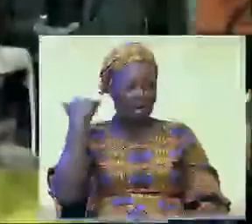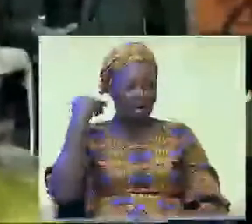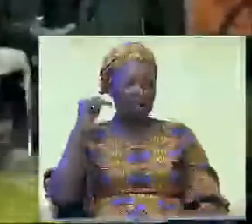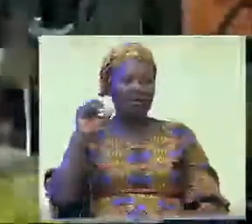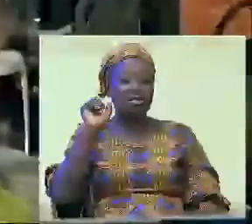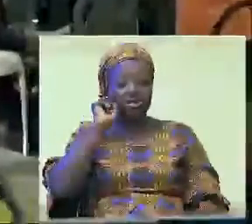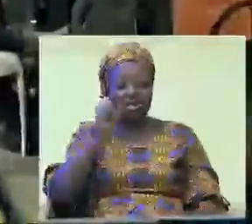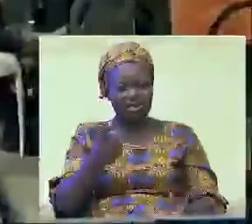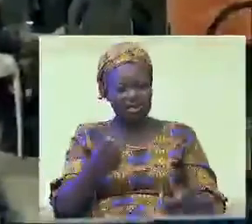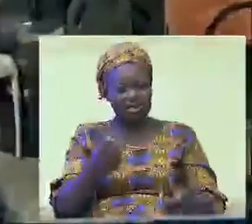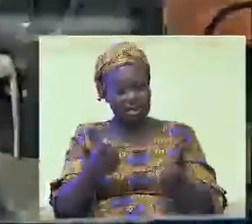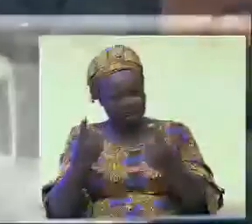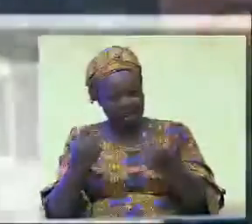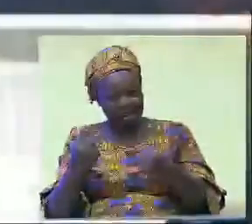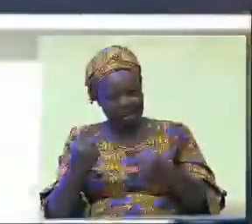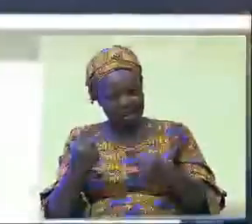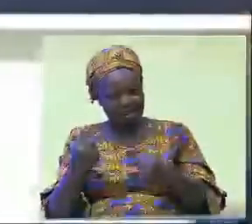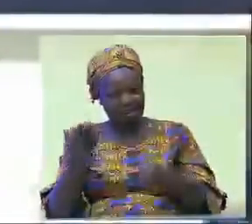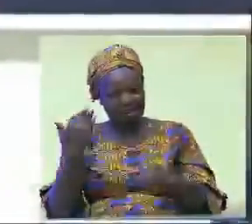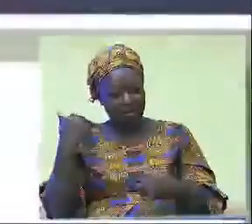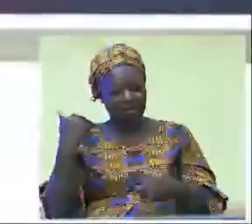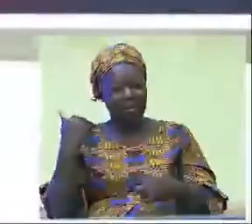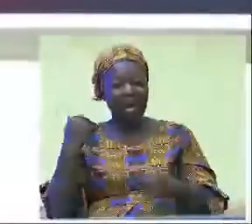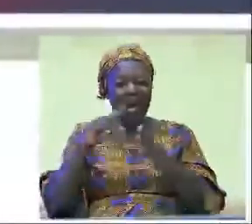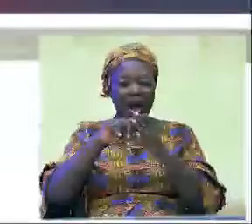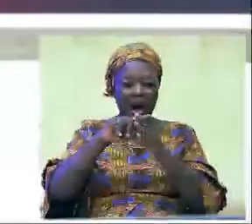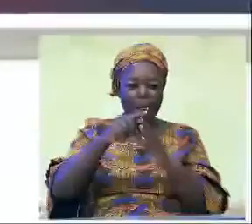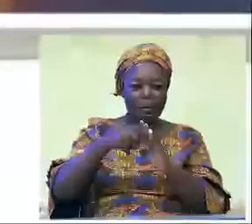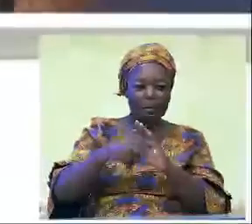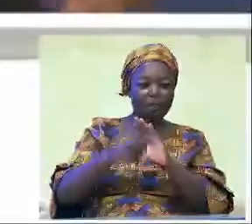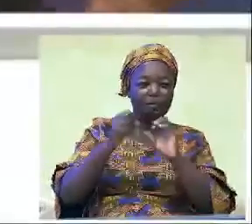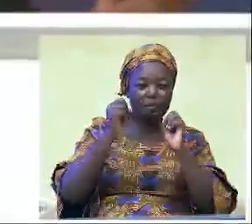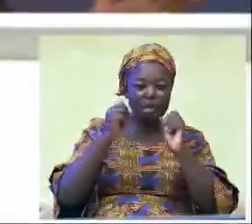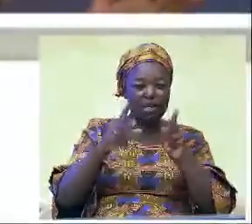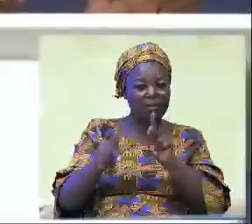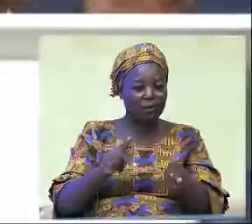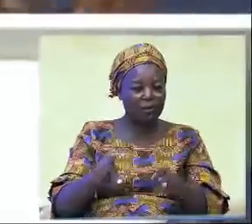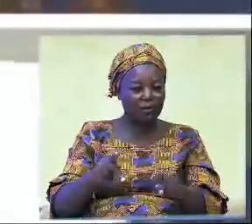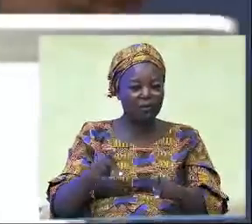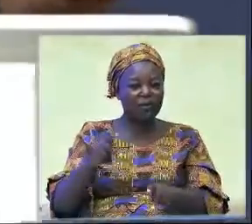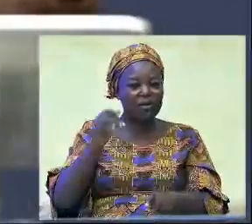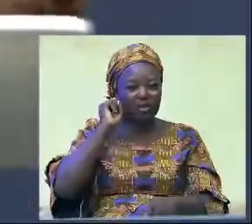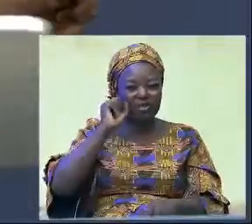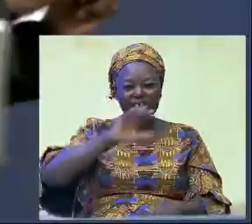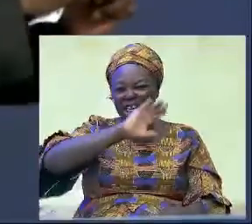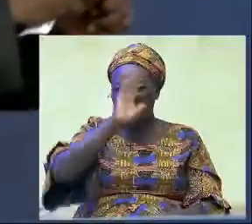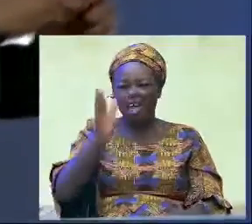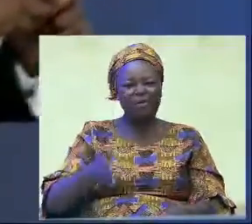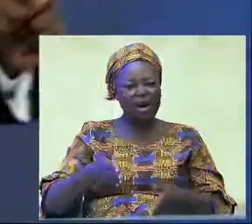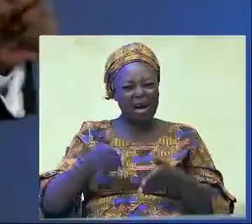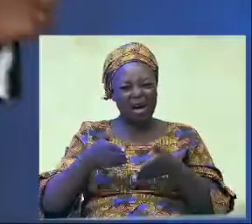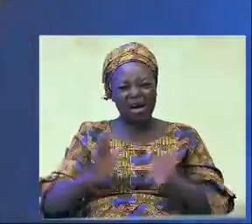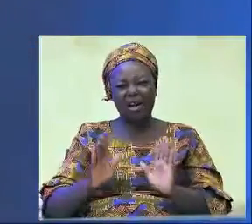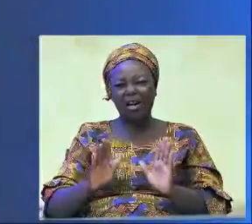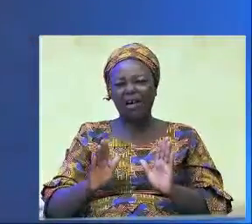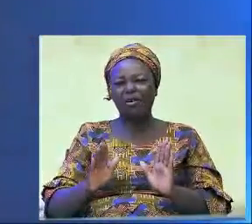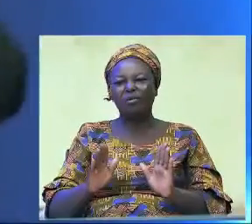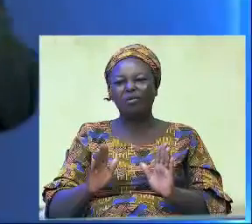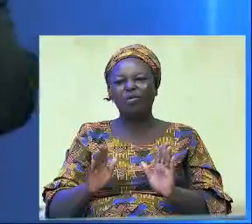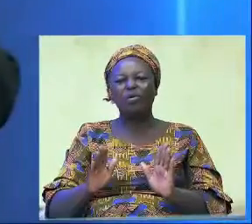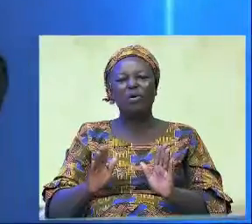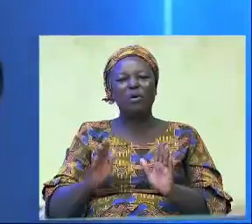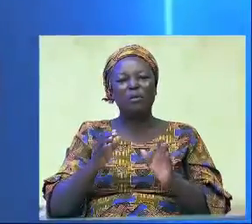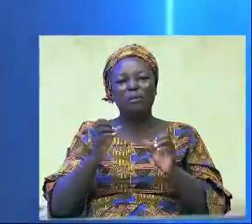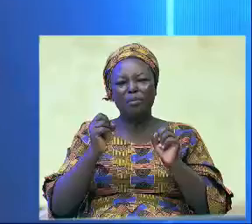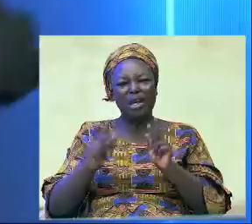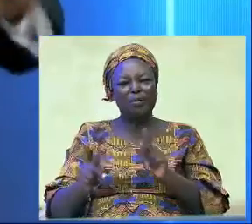Remember, she heard, she came in the press, did not